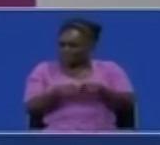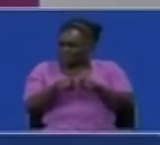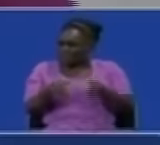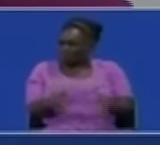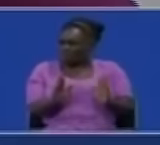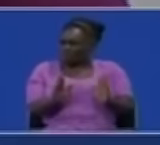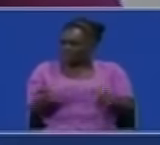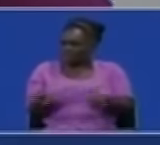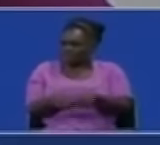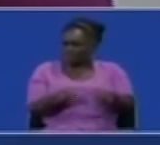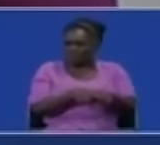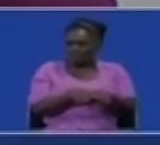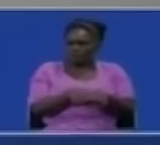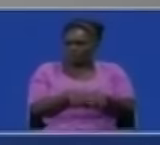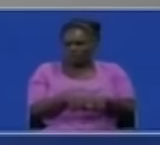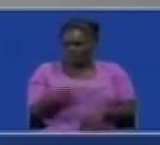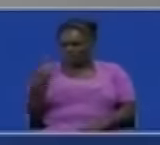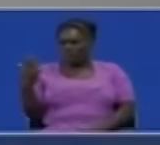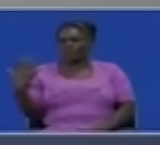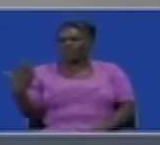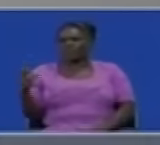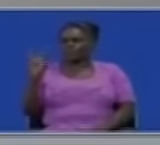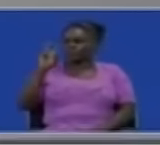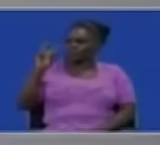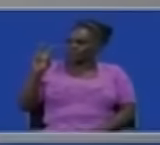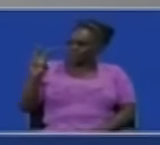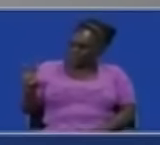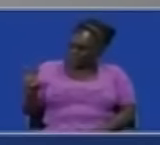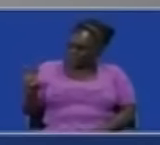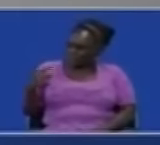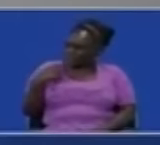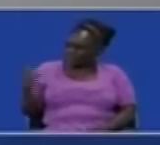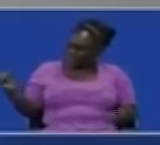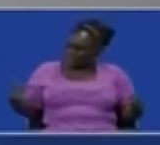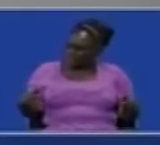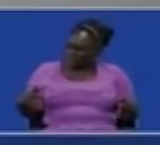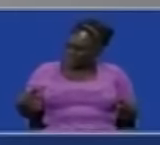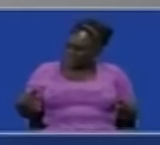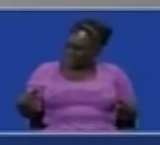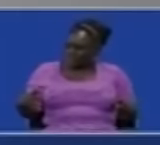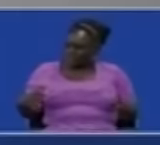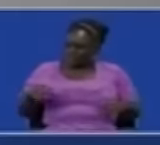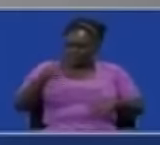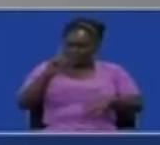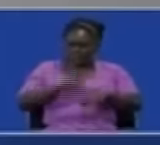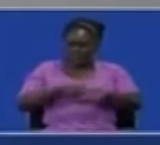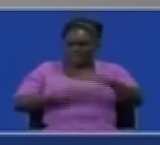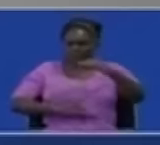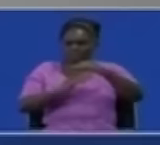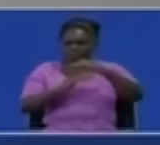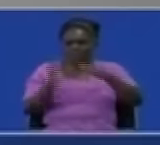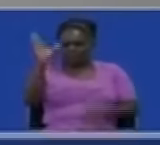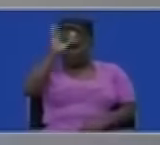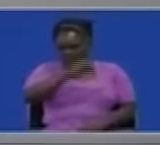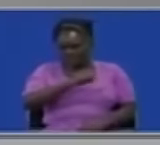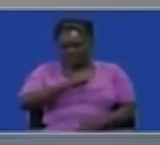What are some of the similarities you see? I think the one thing that we should look at, and you pointed it out at the beginning of the program, is the timelines that we seem to be missing. All